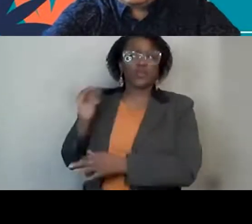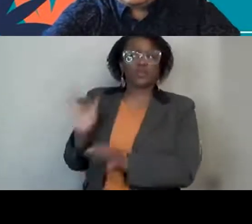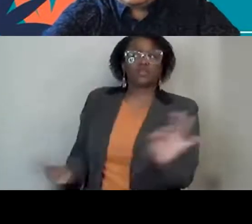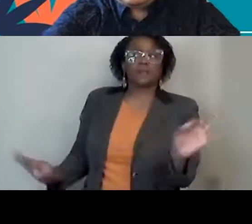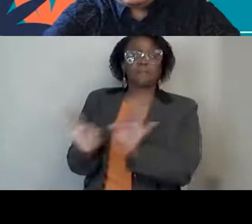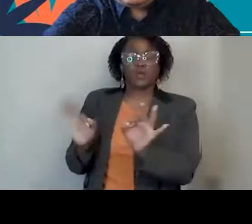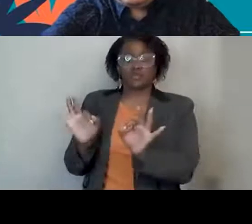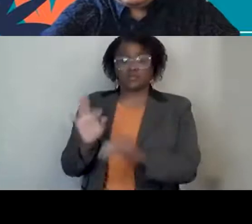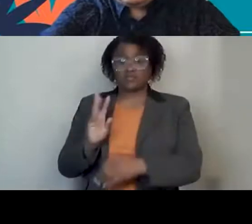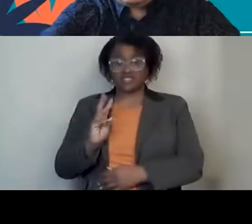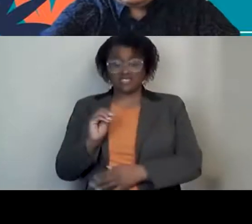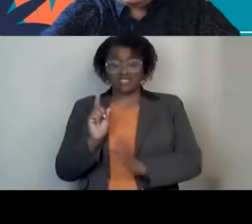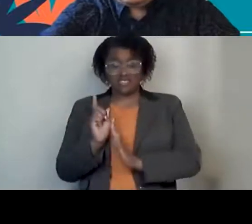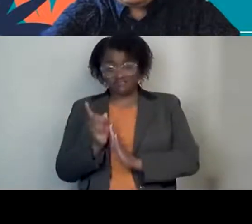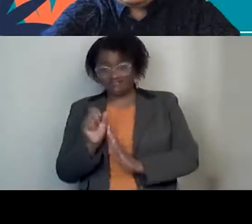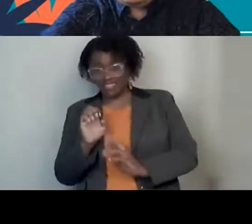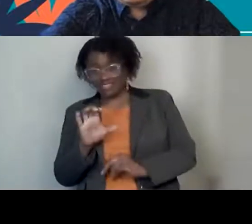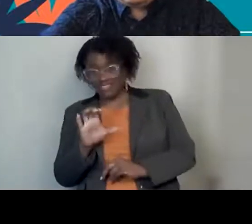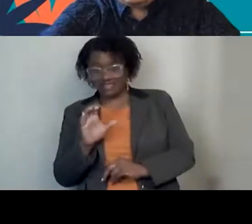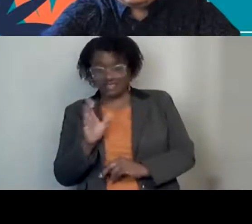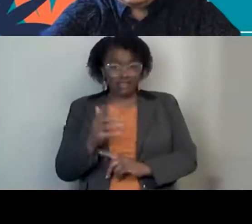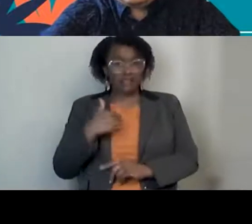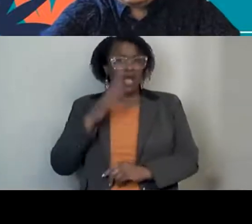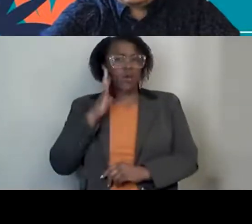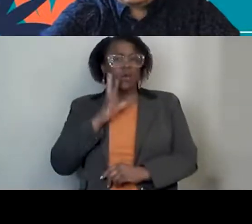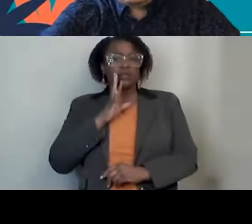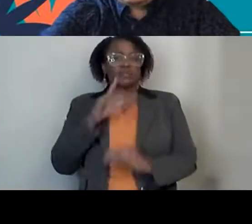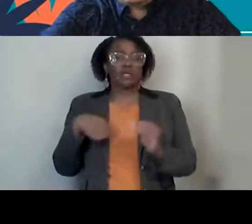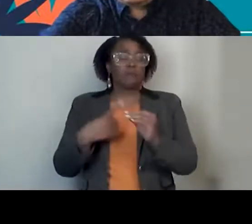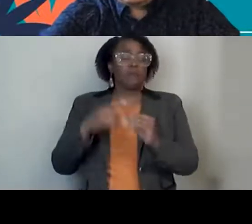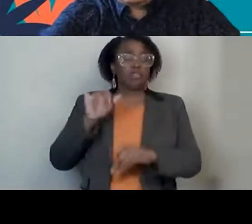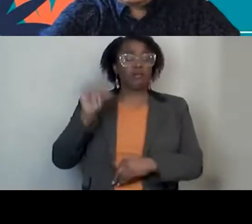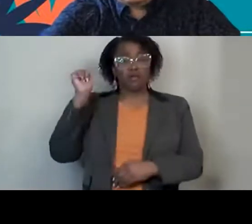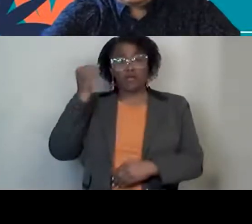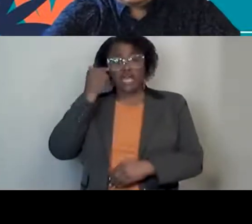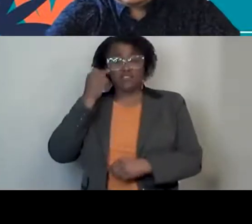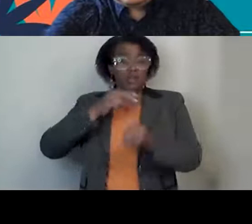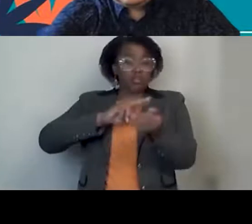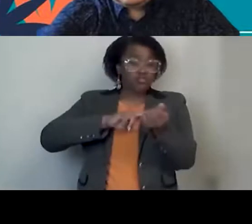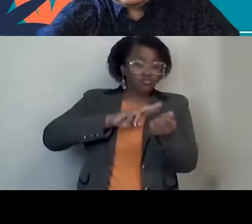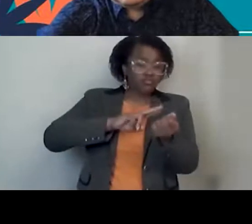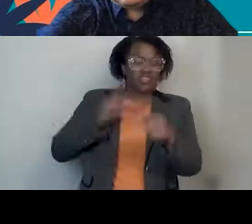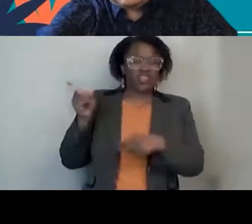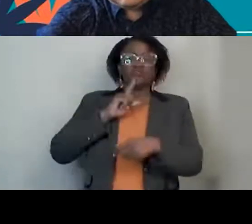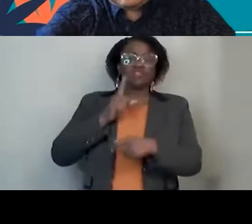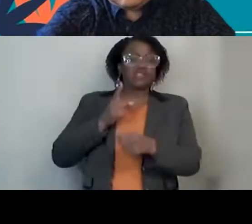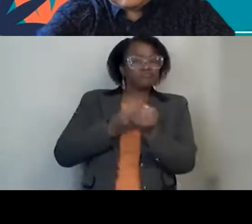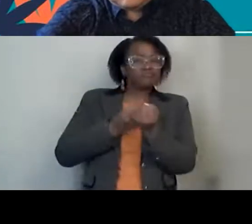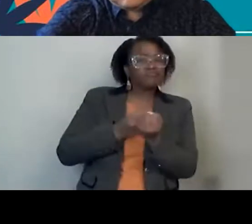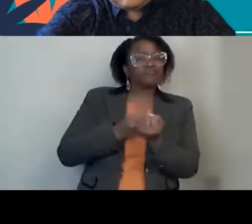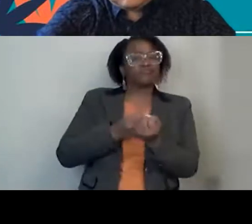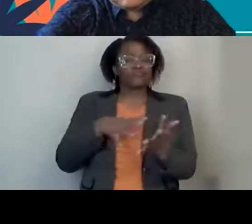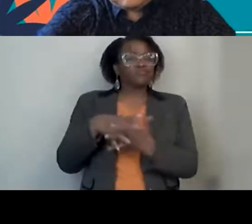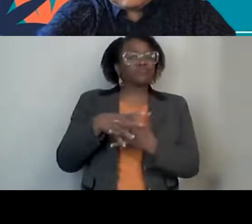I guess with the 60 seconds left that I probably have, I'll speak to that. You know, government nurses and protects these roots, this